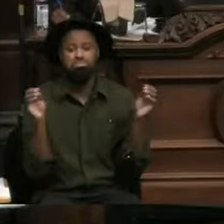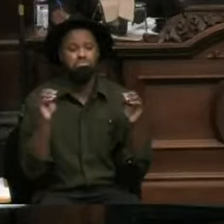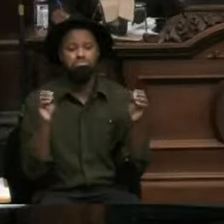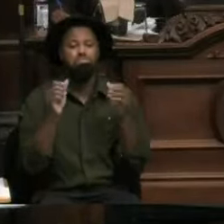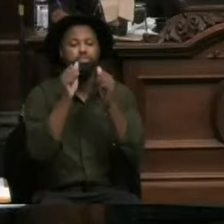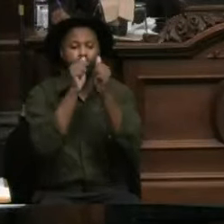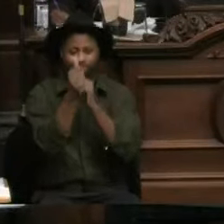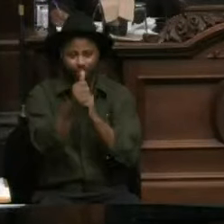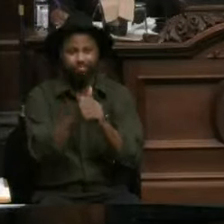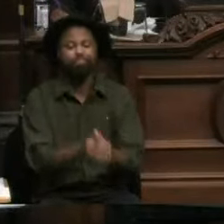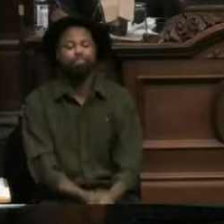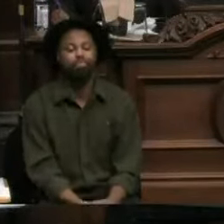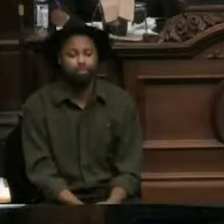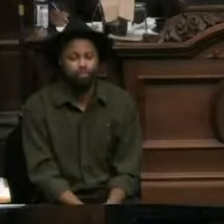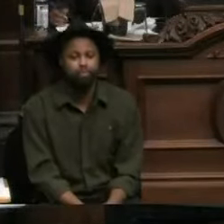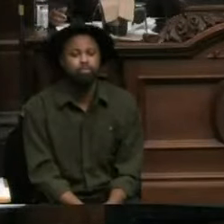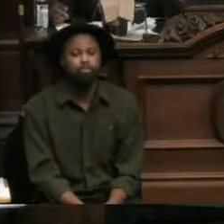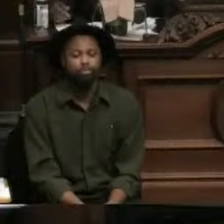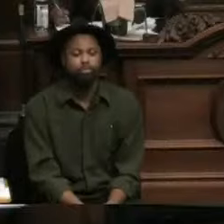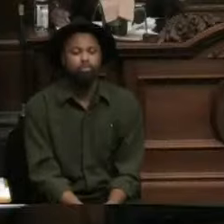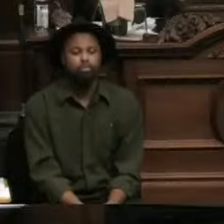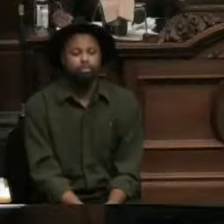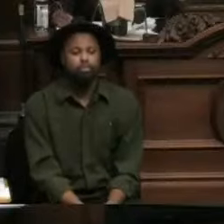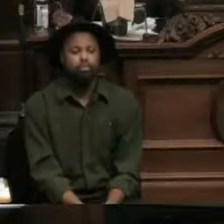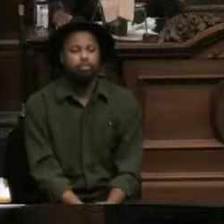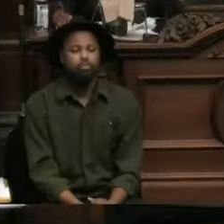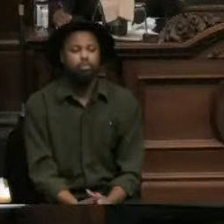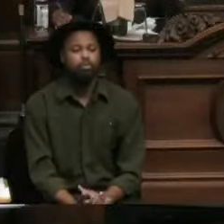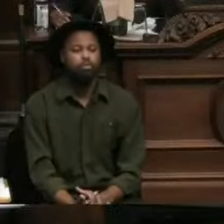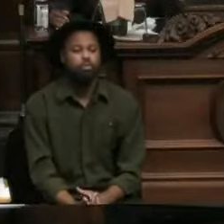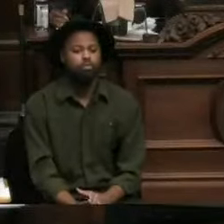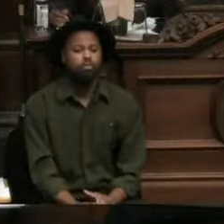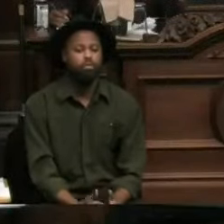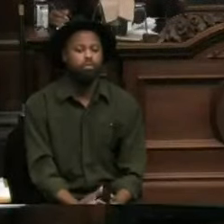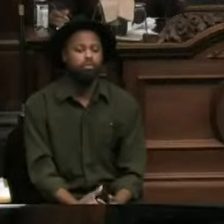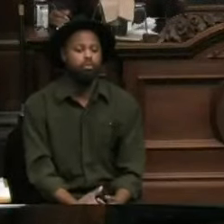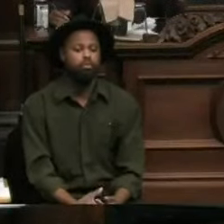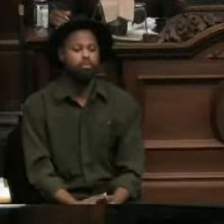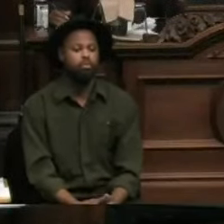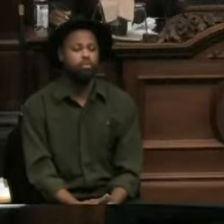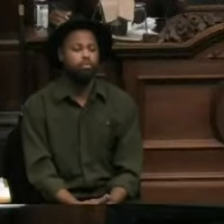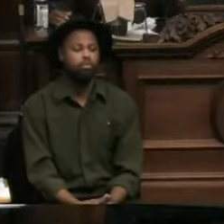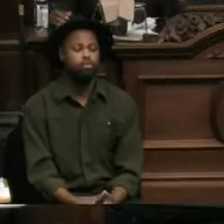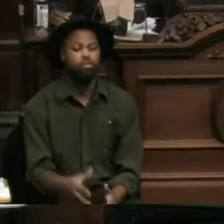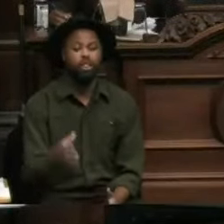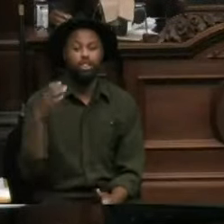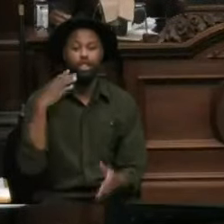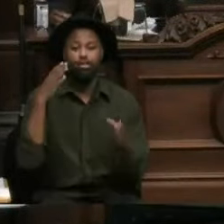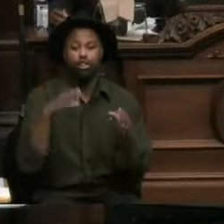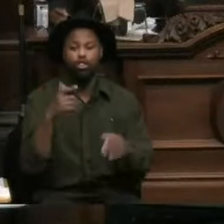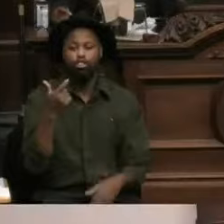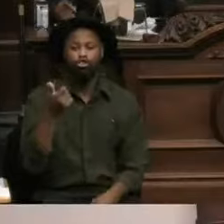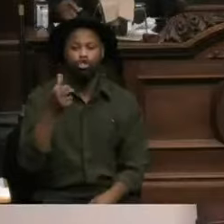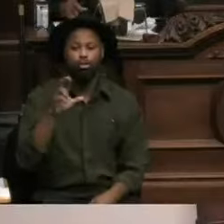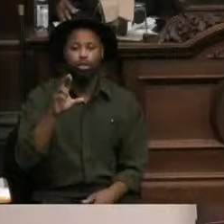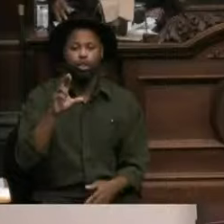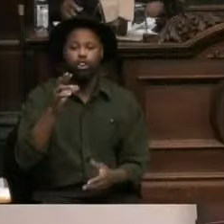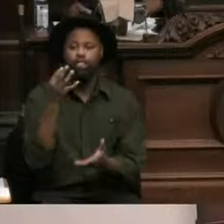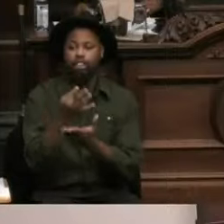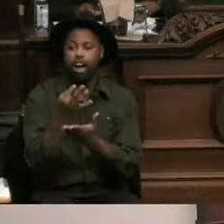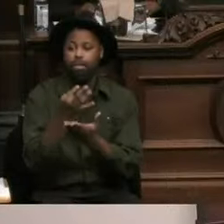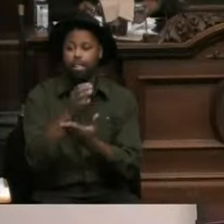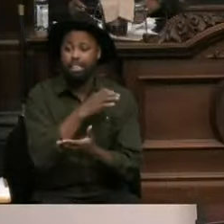Motion carries. Chairperson Gruber, the Finance Committee report,